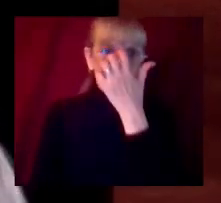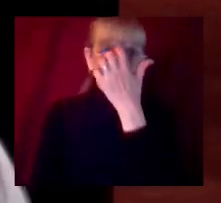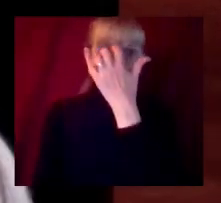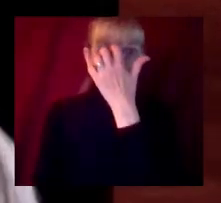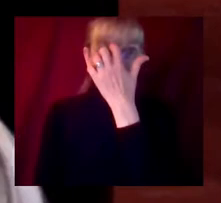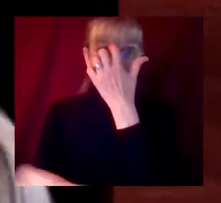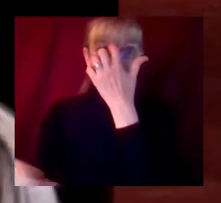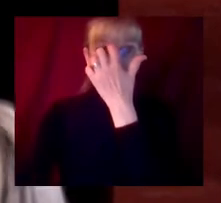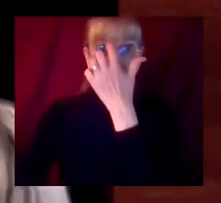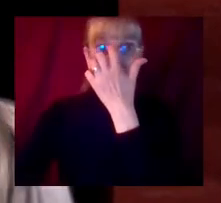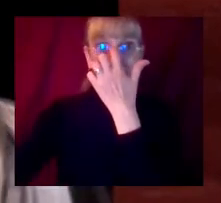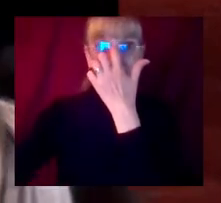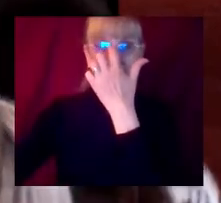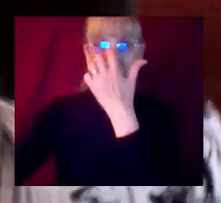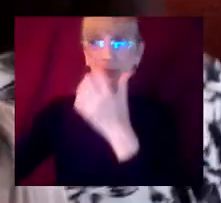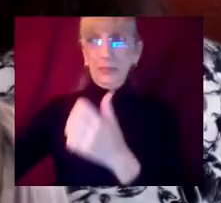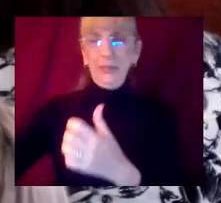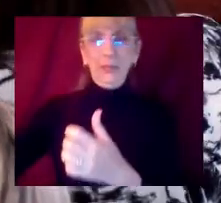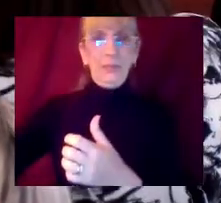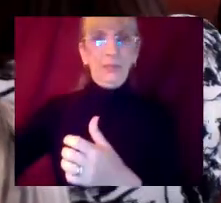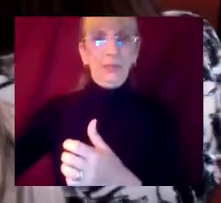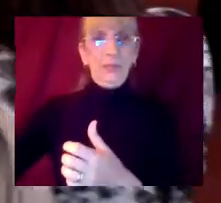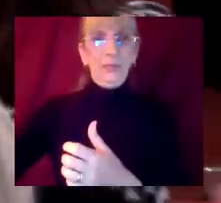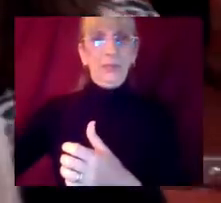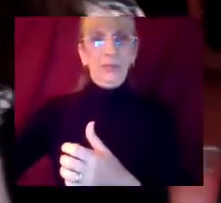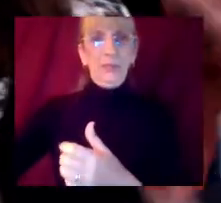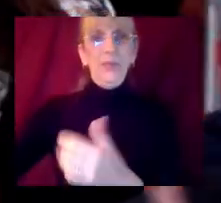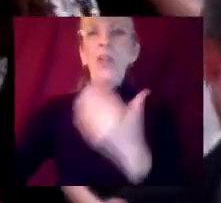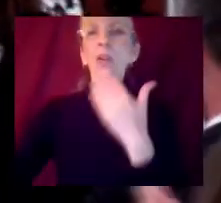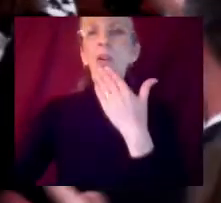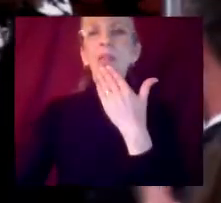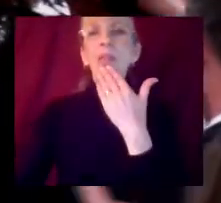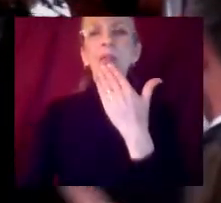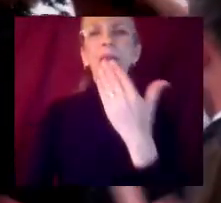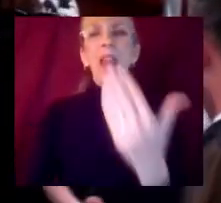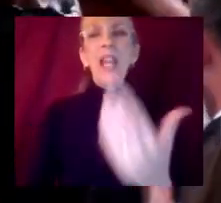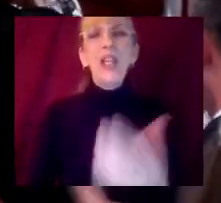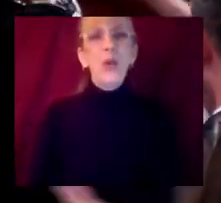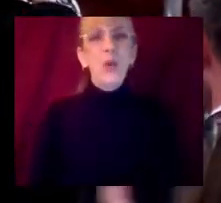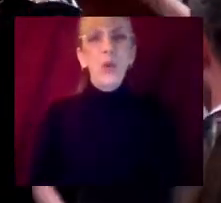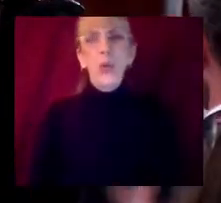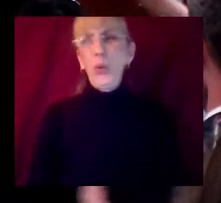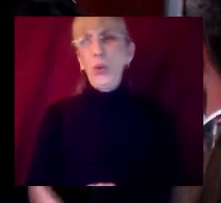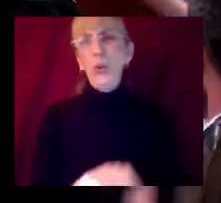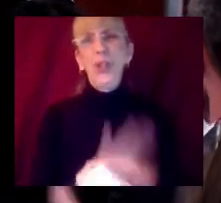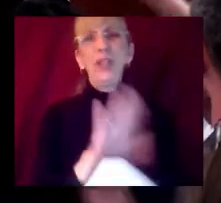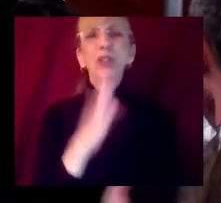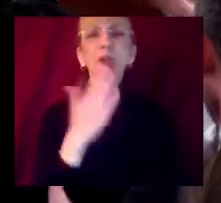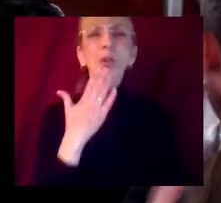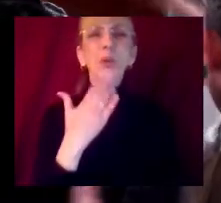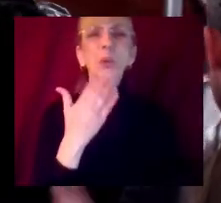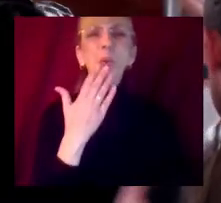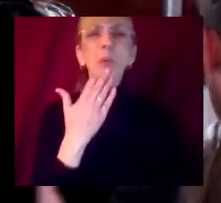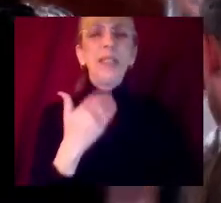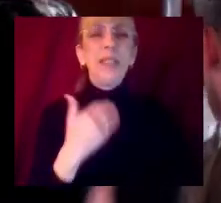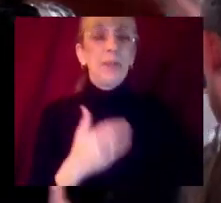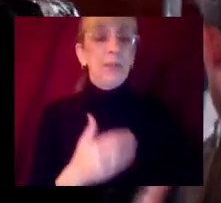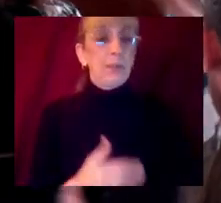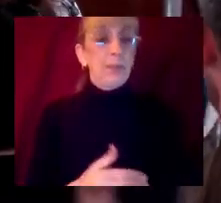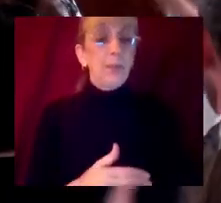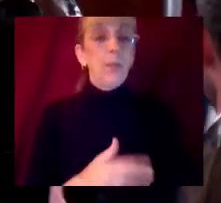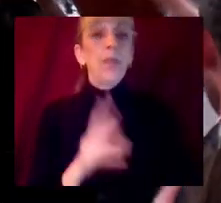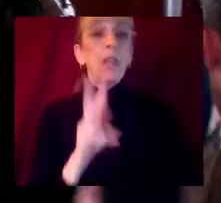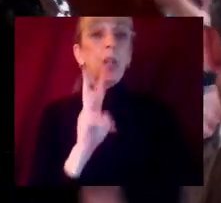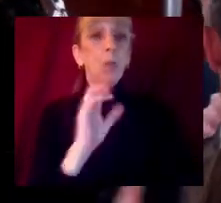Thank you! Oh, thank you, that's very sweet. Well, if I'm getting a